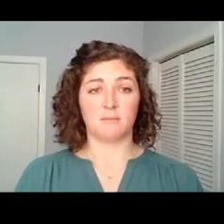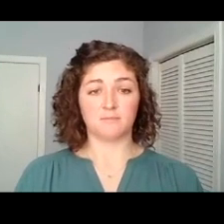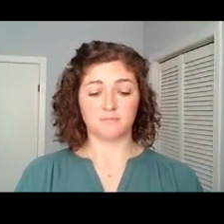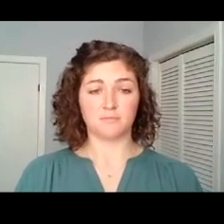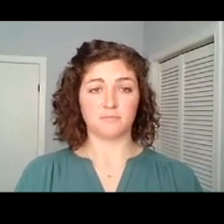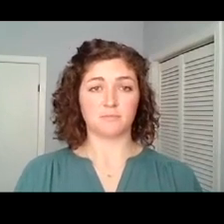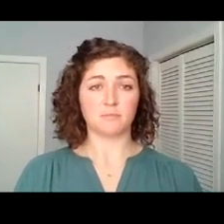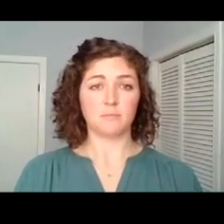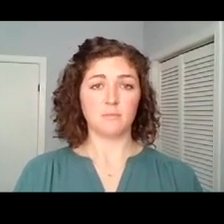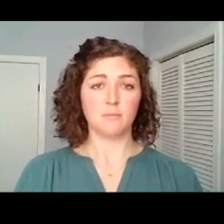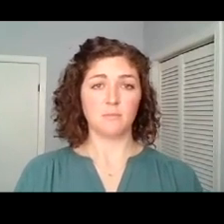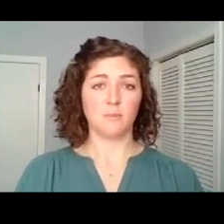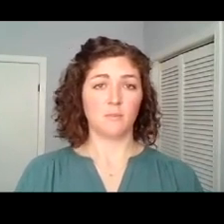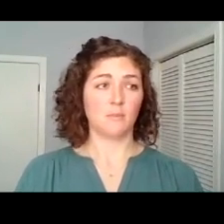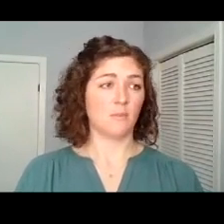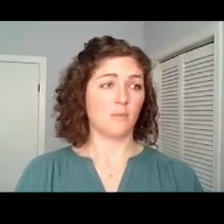COVID-19.